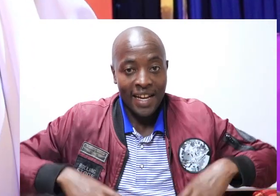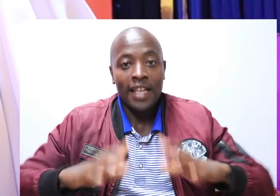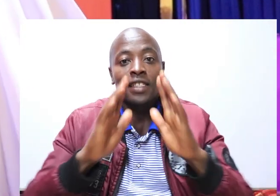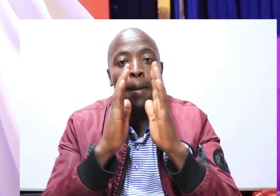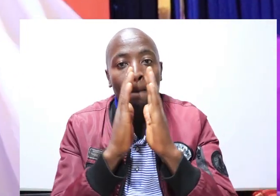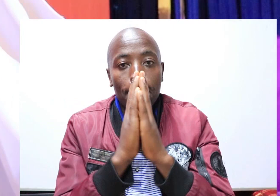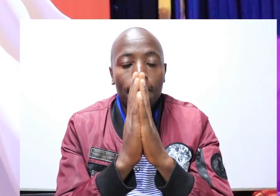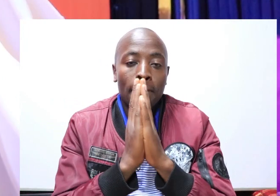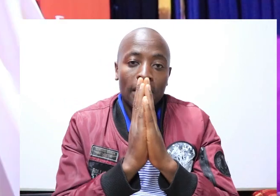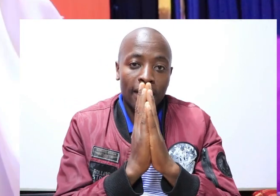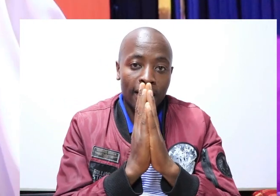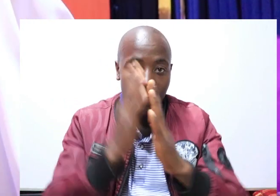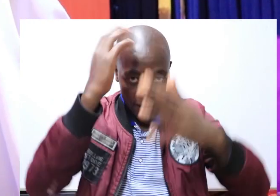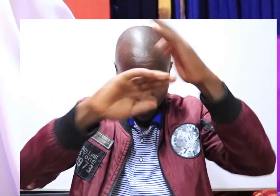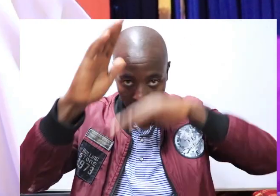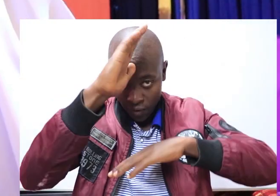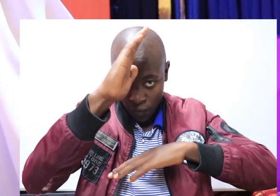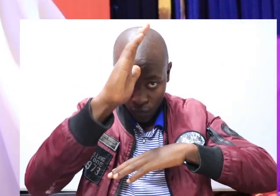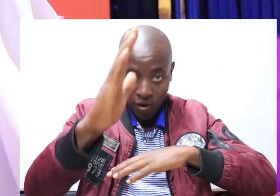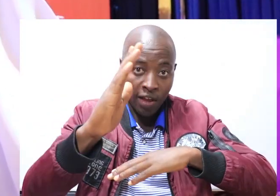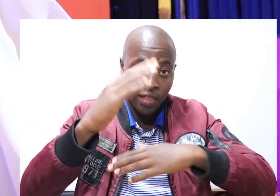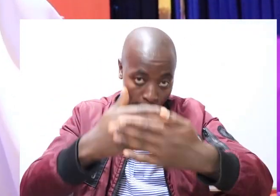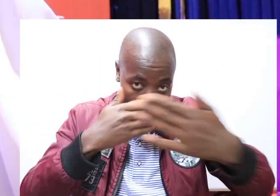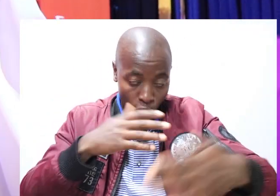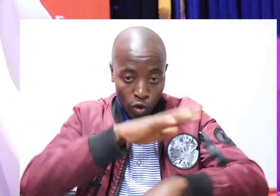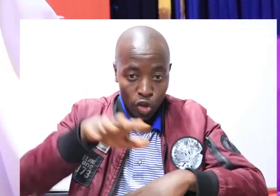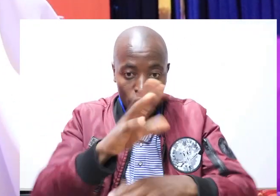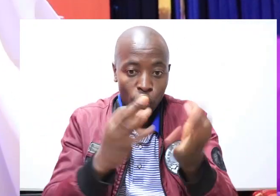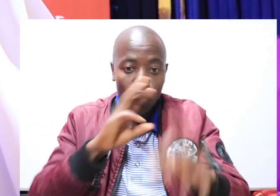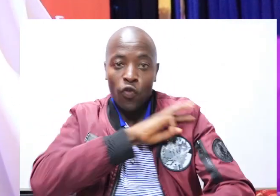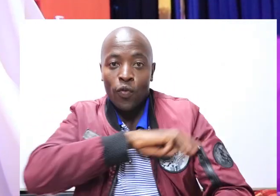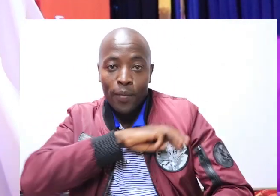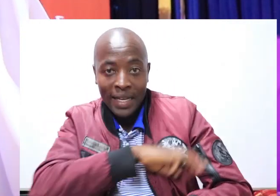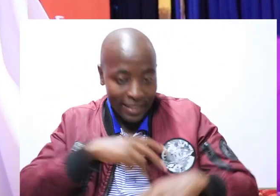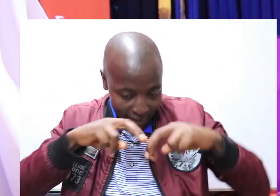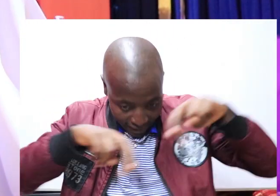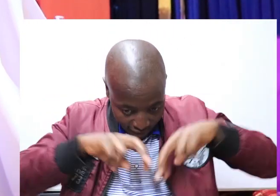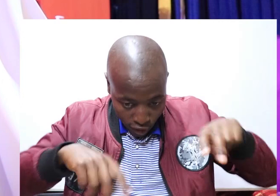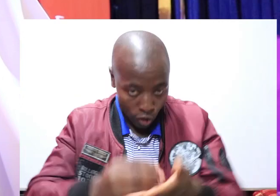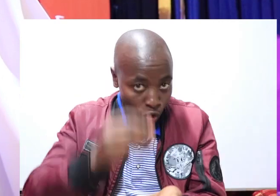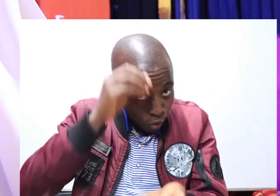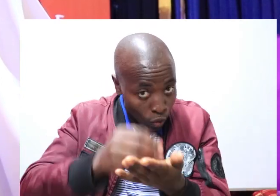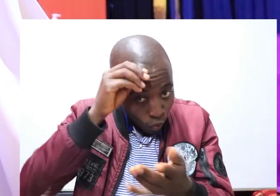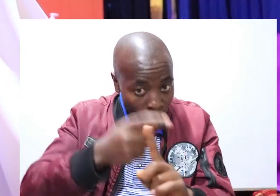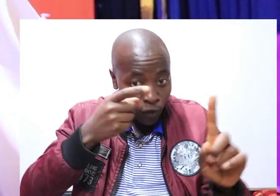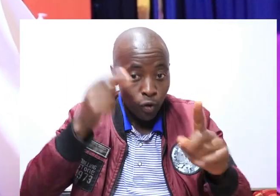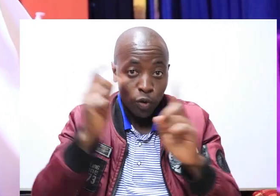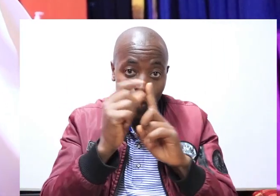Let us pray. Our Heavenly Father, we are before the throne of mercies, seeking to learn from your word this